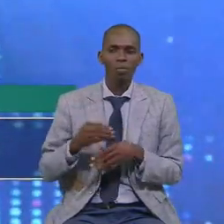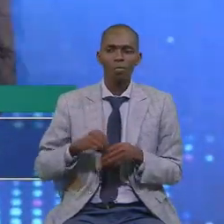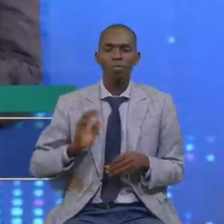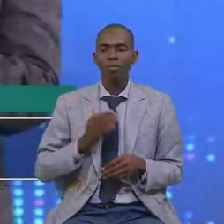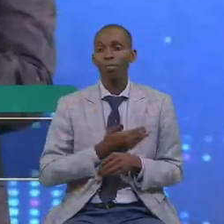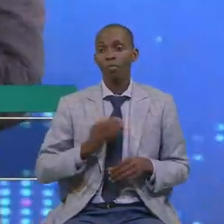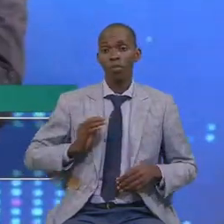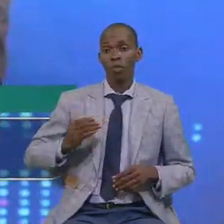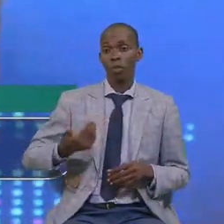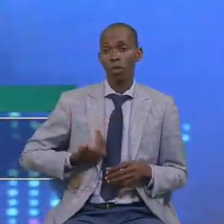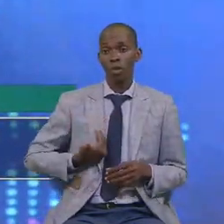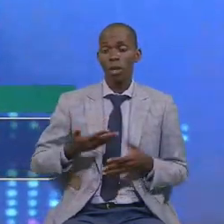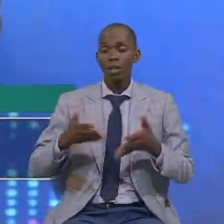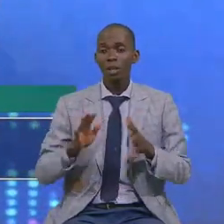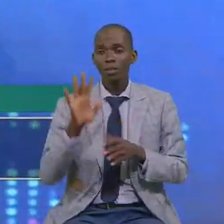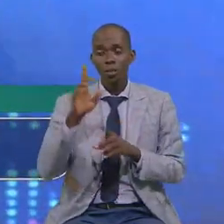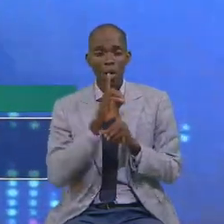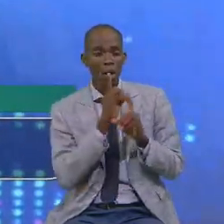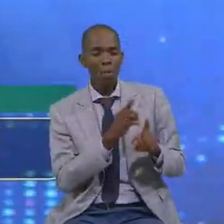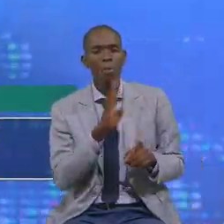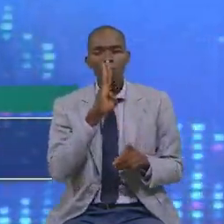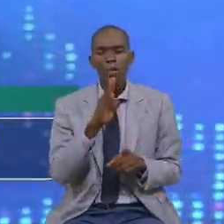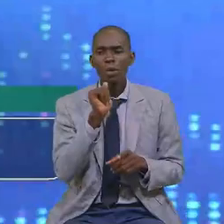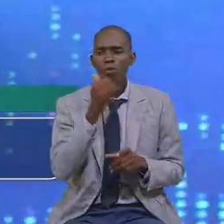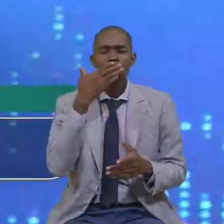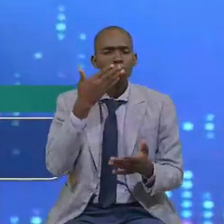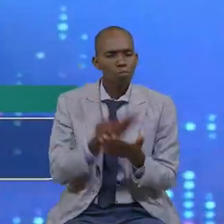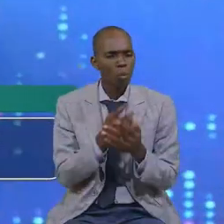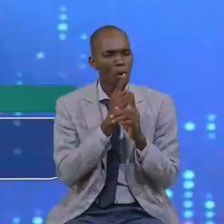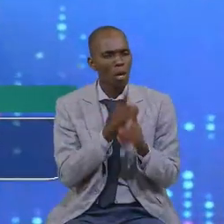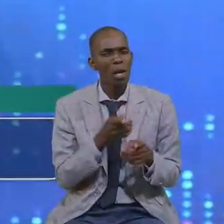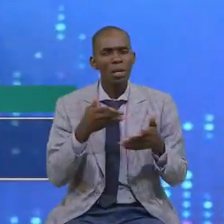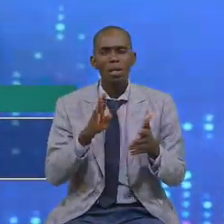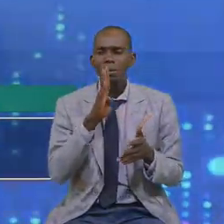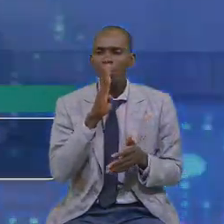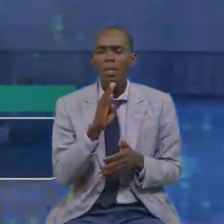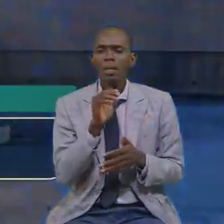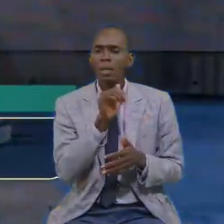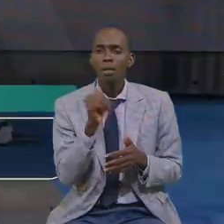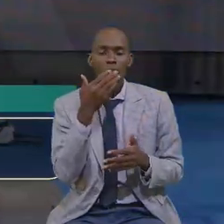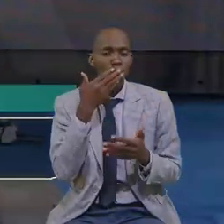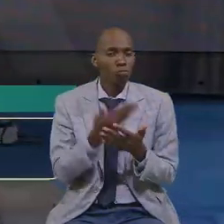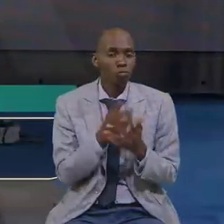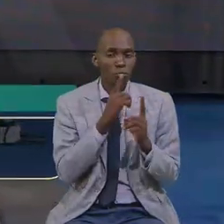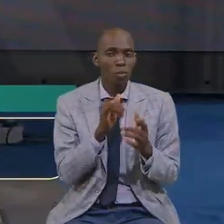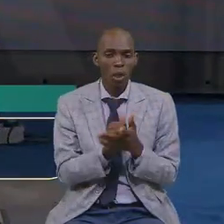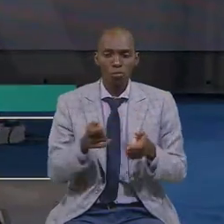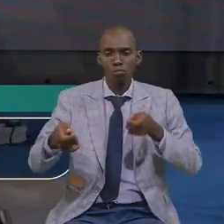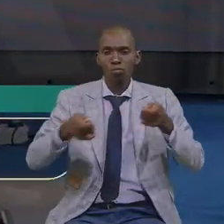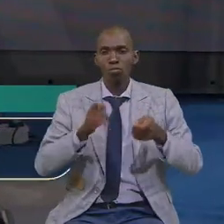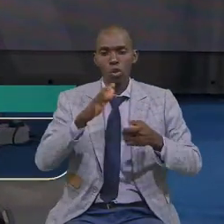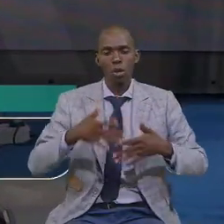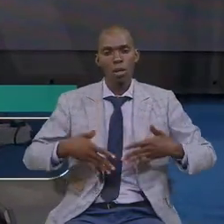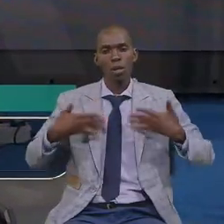that response be a good response, and let it be the response that rules your life, a response